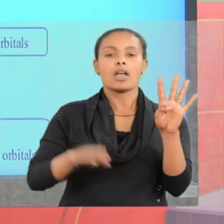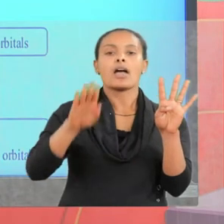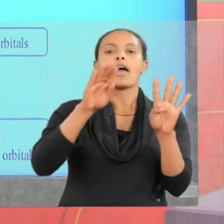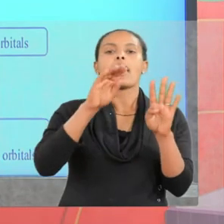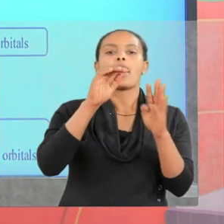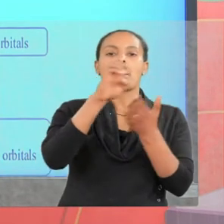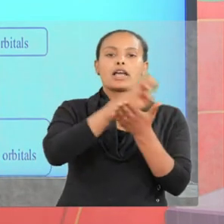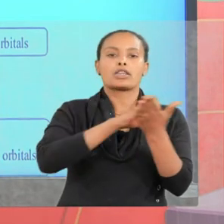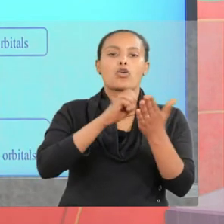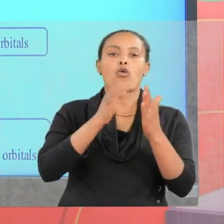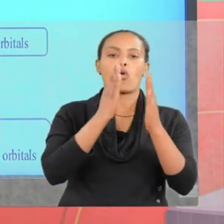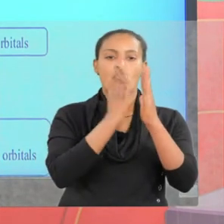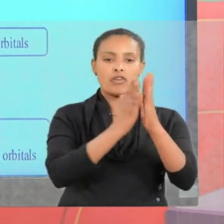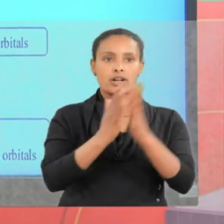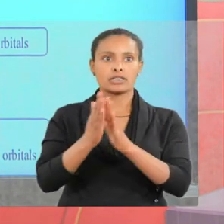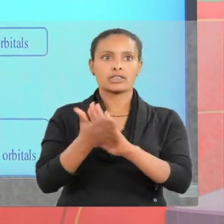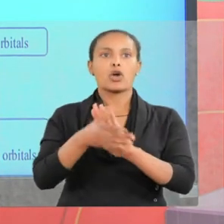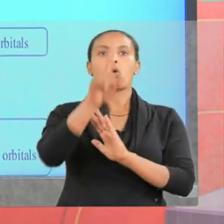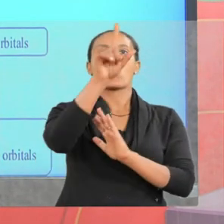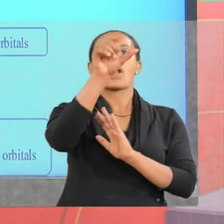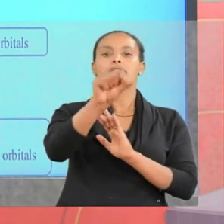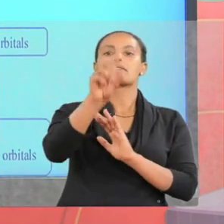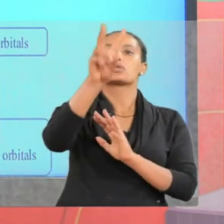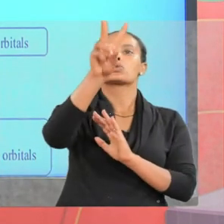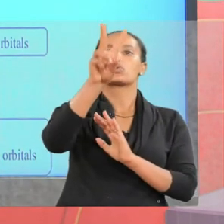Electronic configuration of beryllium is 1s2,